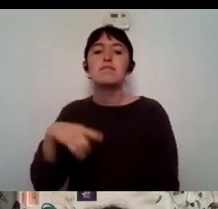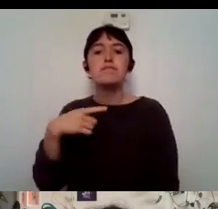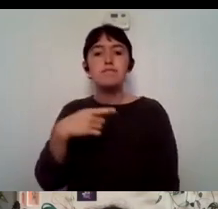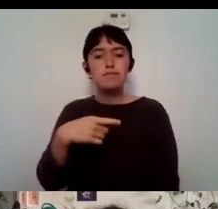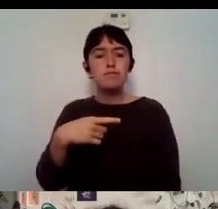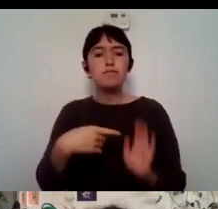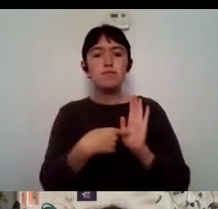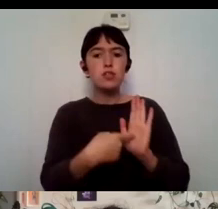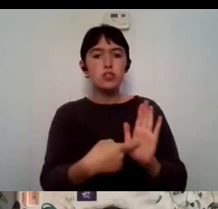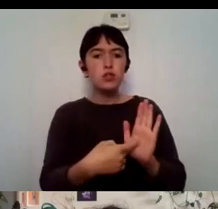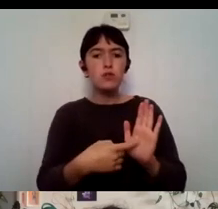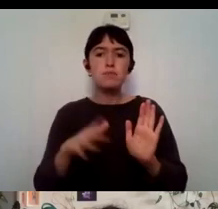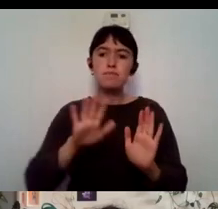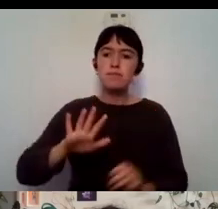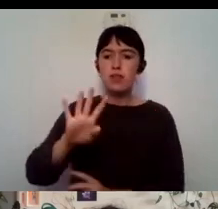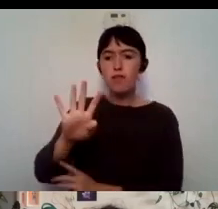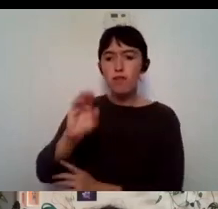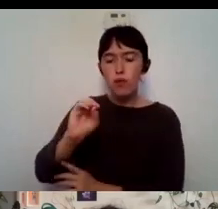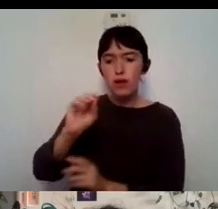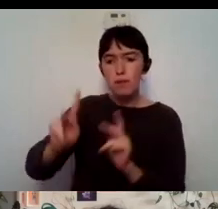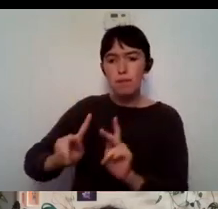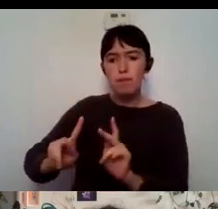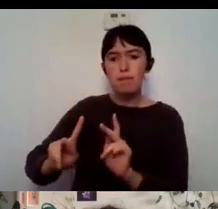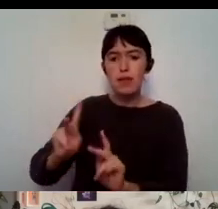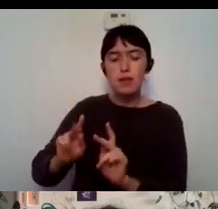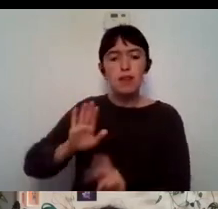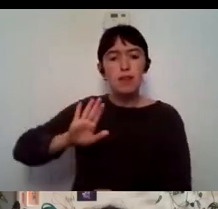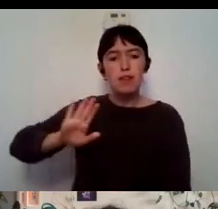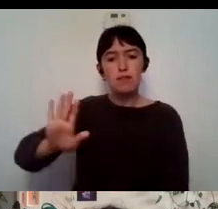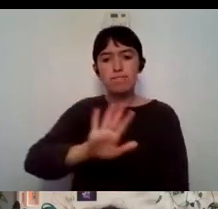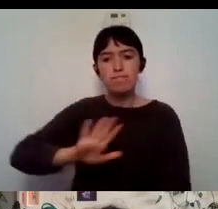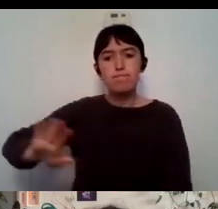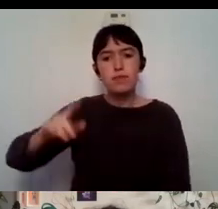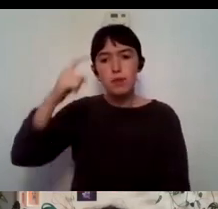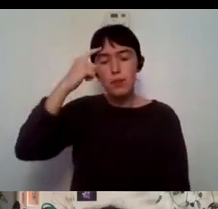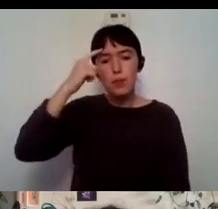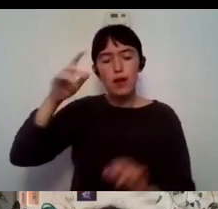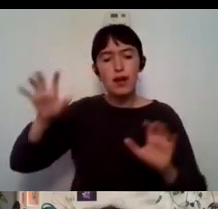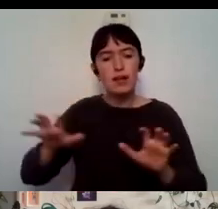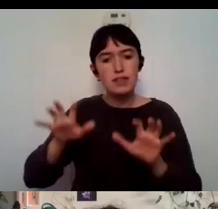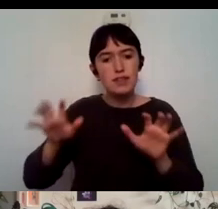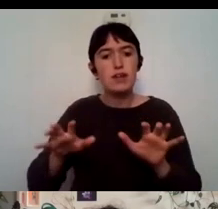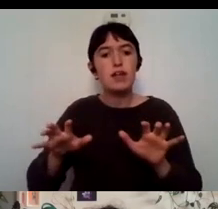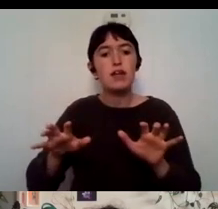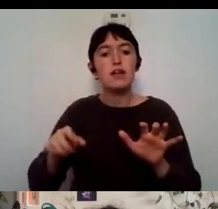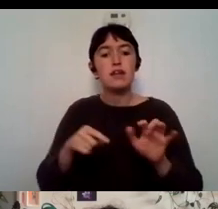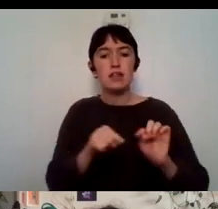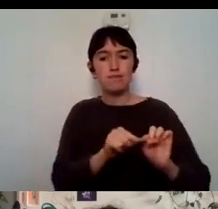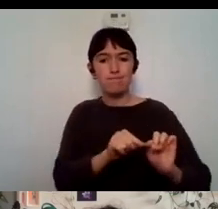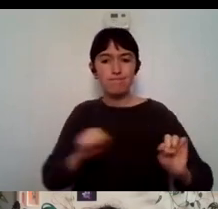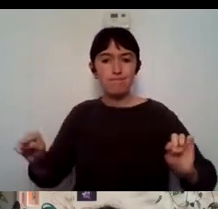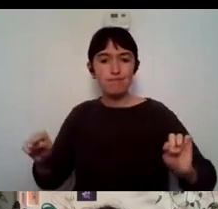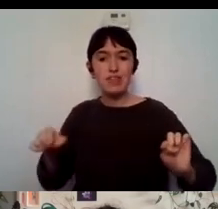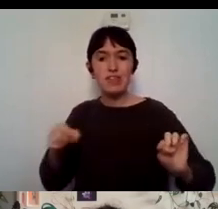about 40 people's brain activity. And this is the time that it